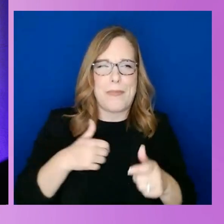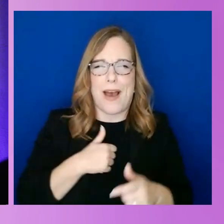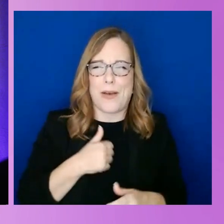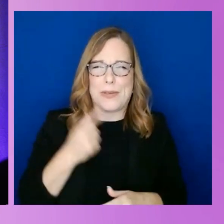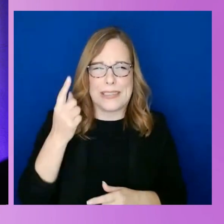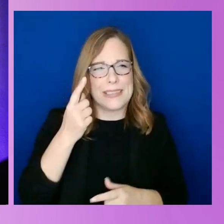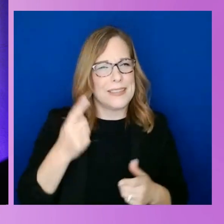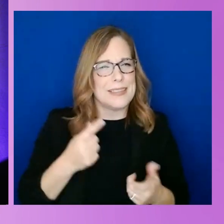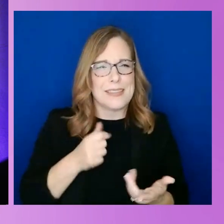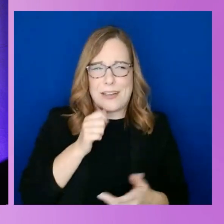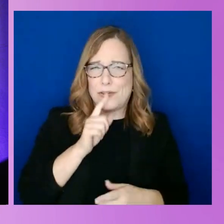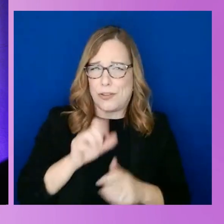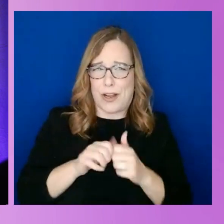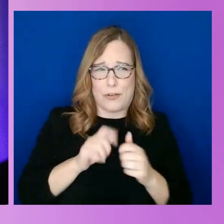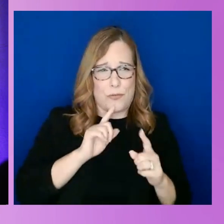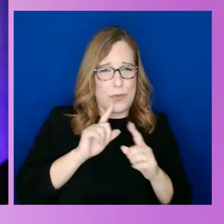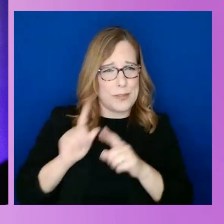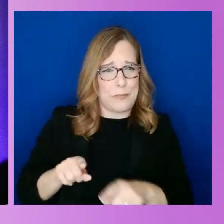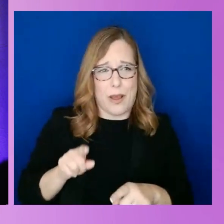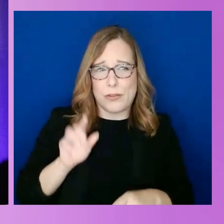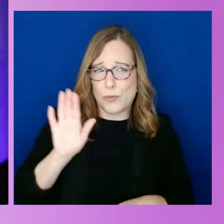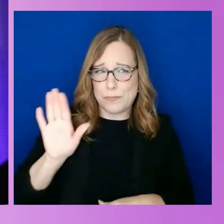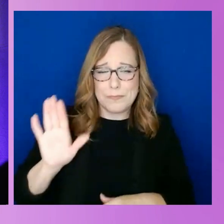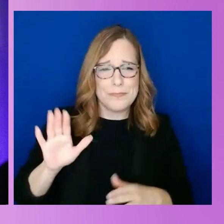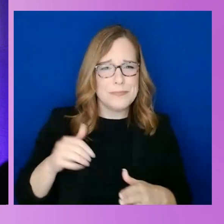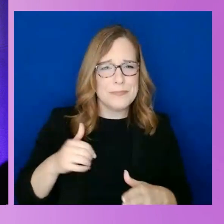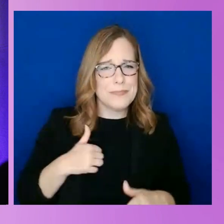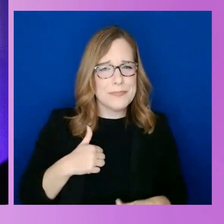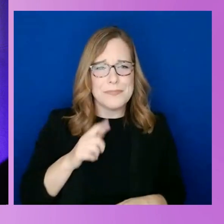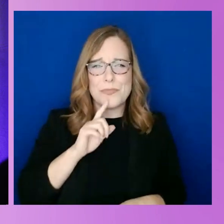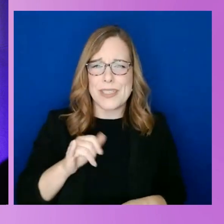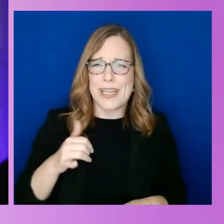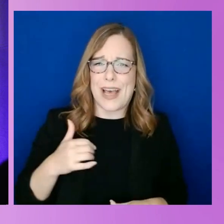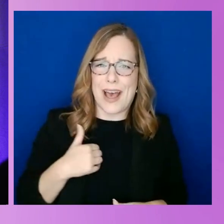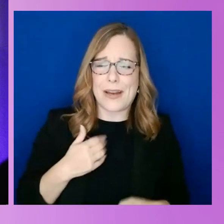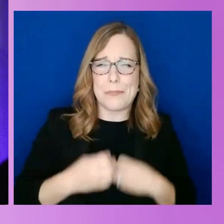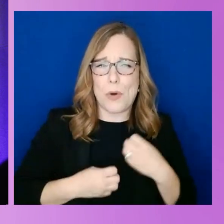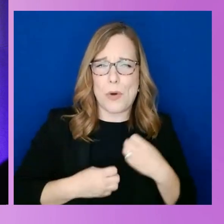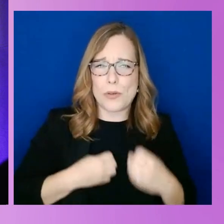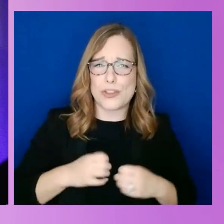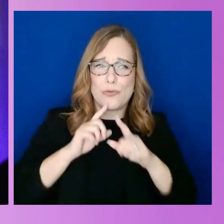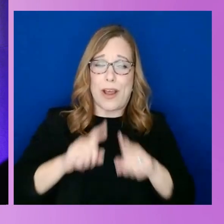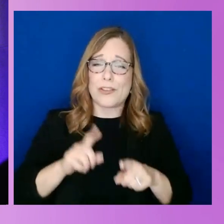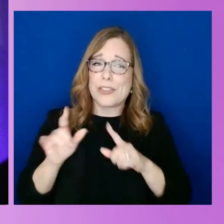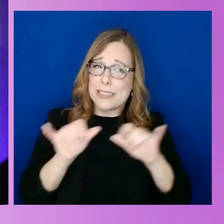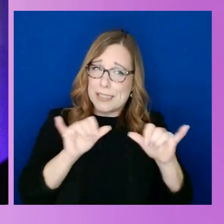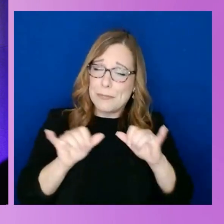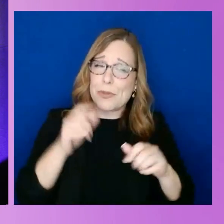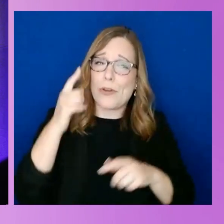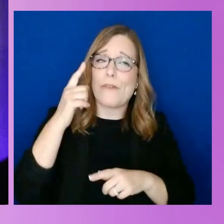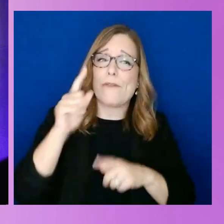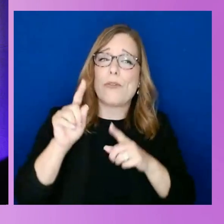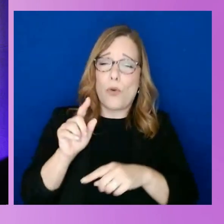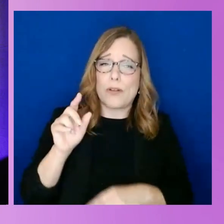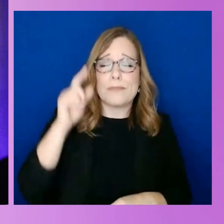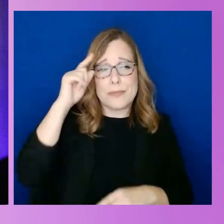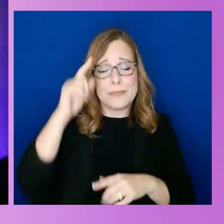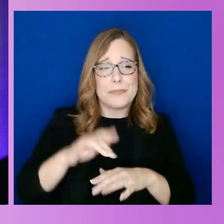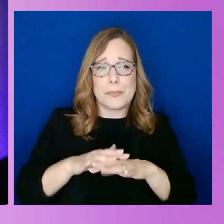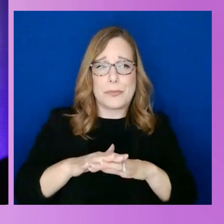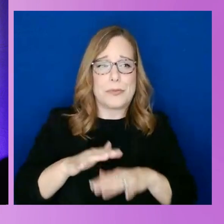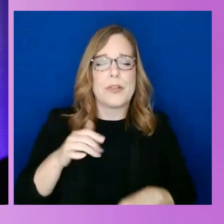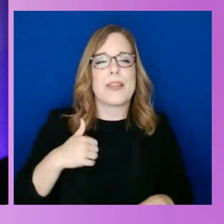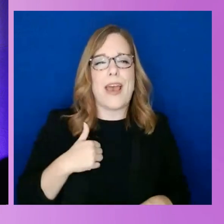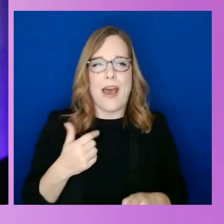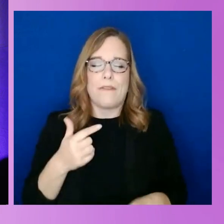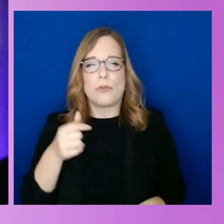it. I experienced something that a lot of neurodivergent folks experience, called RSD, or rejection-sensitive